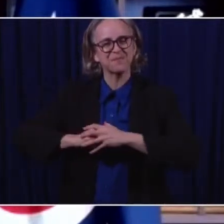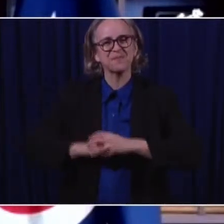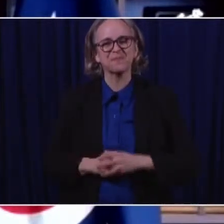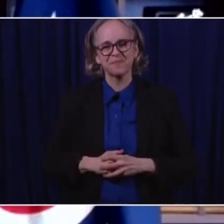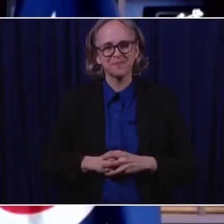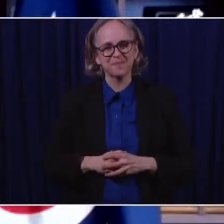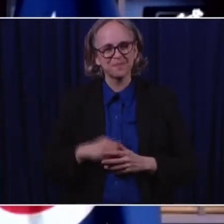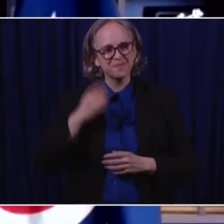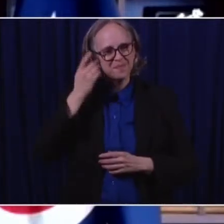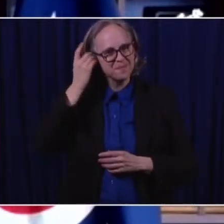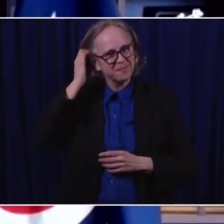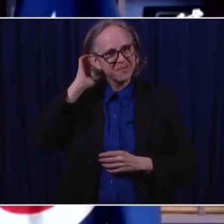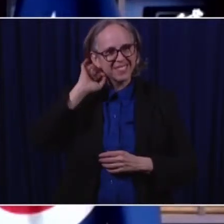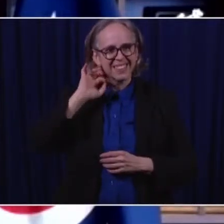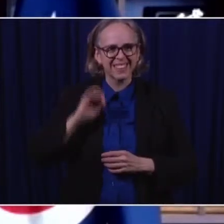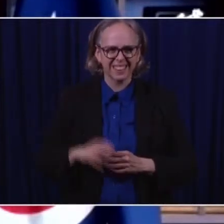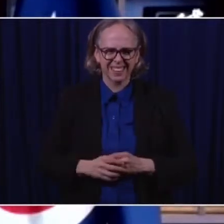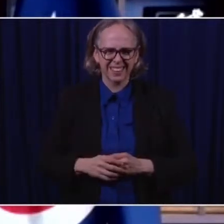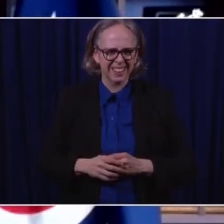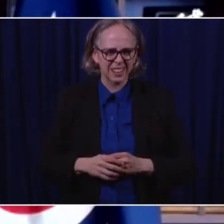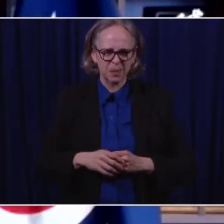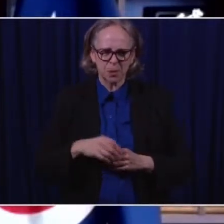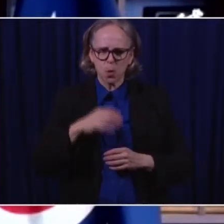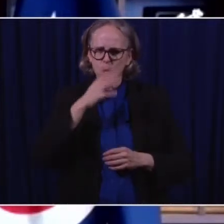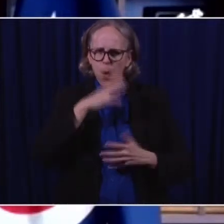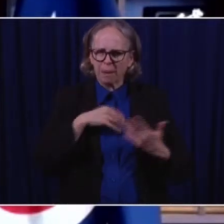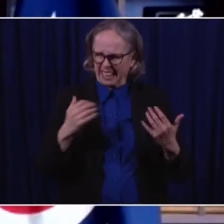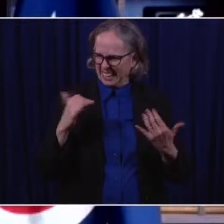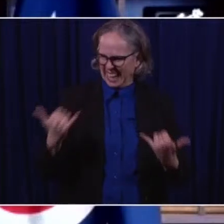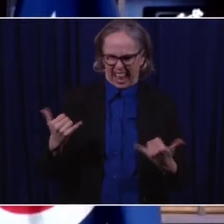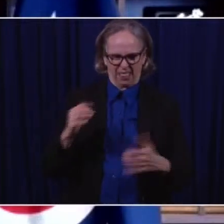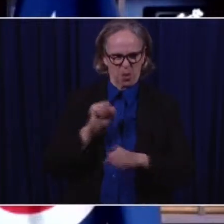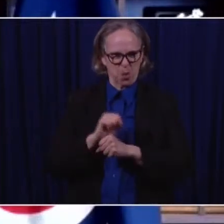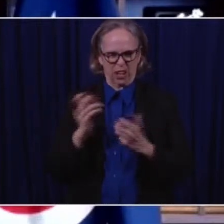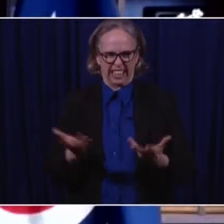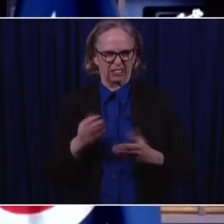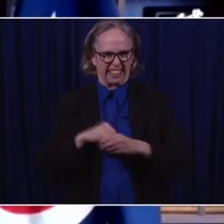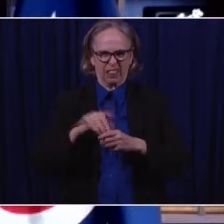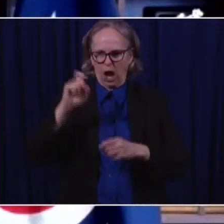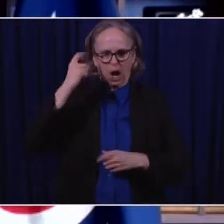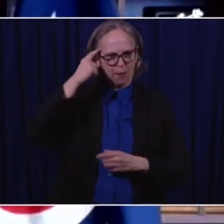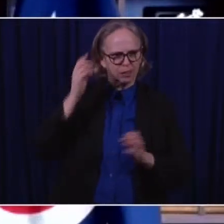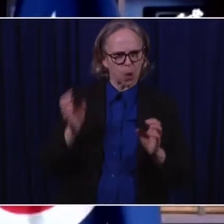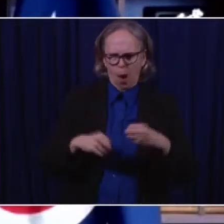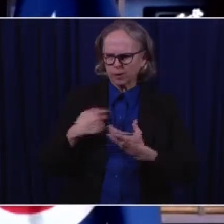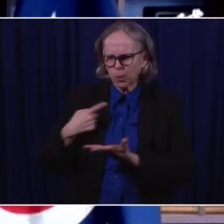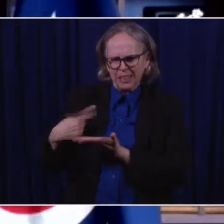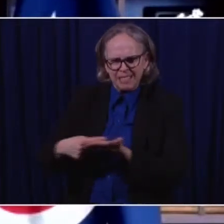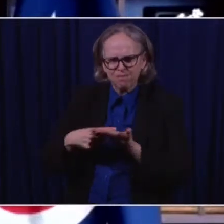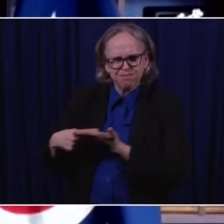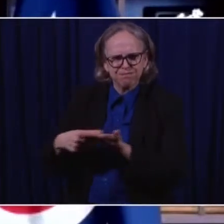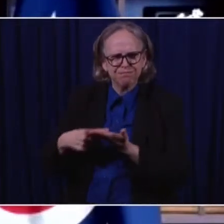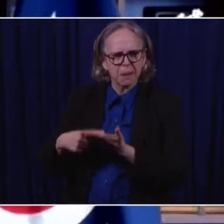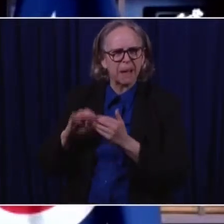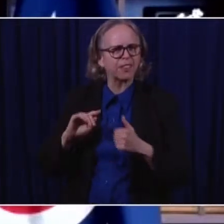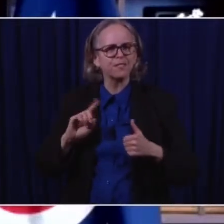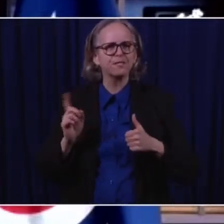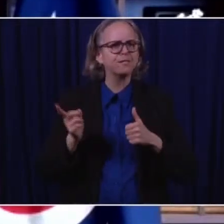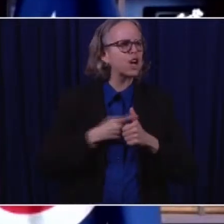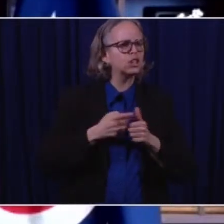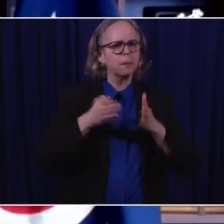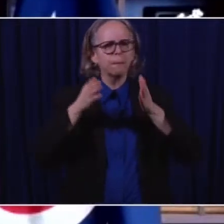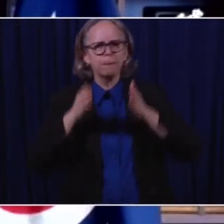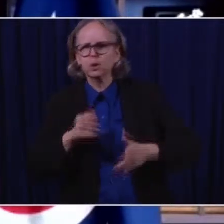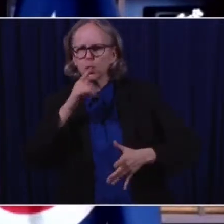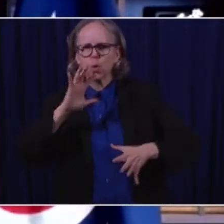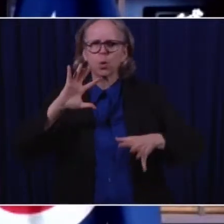women that work here on in the governor's office about the first person to win 2 Nobel Prizes